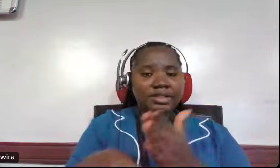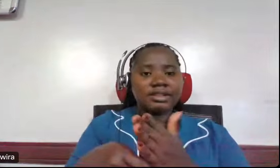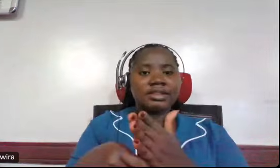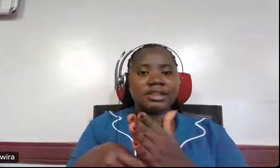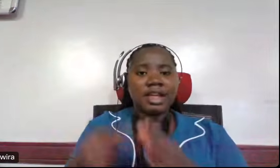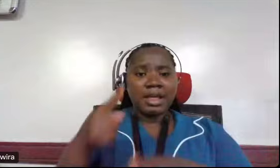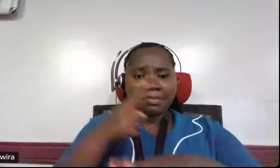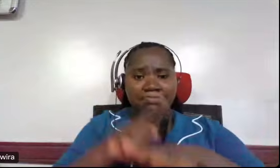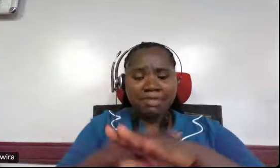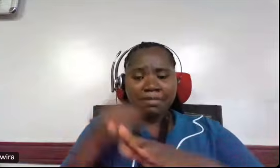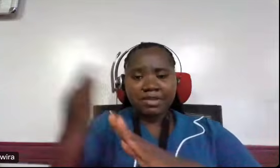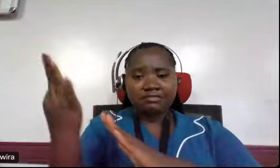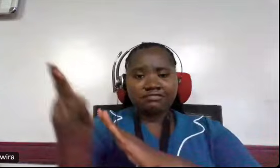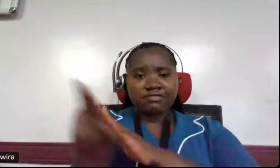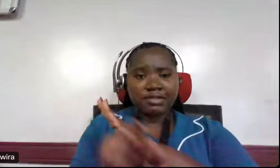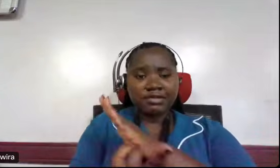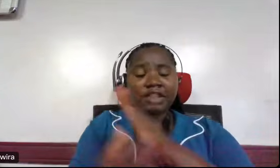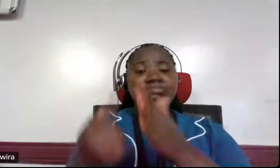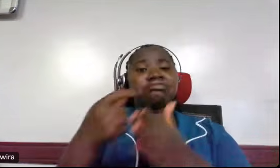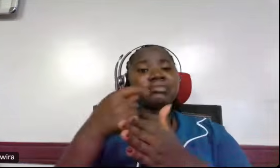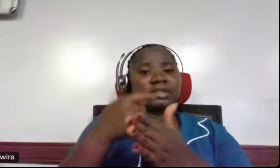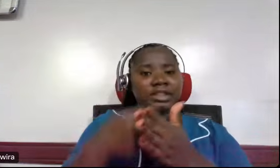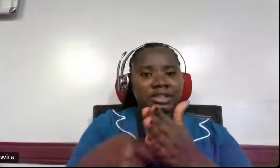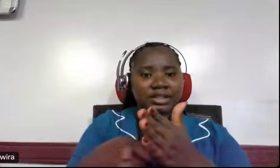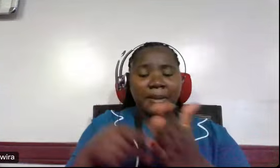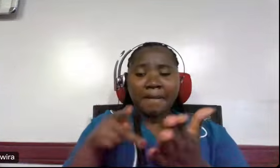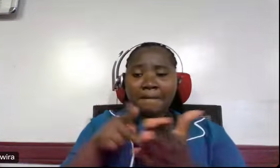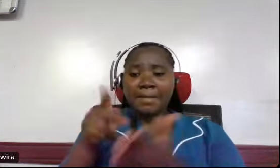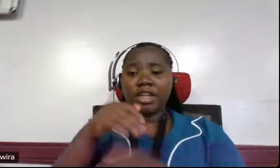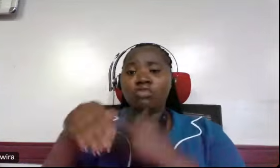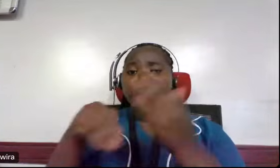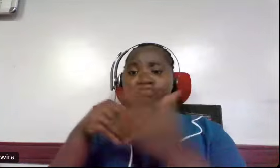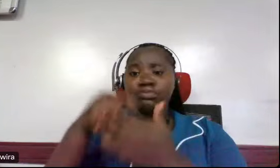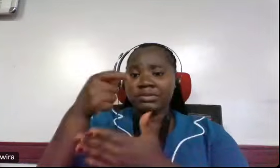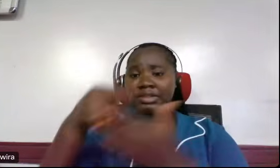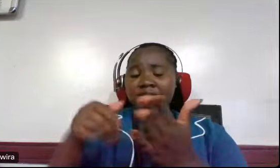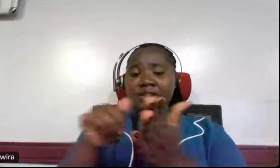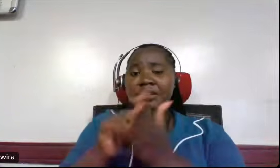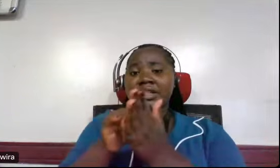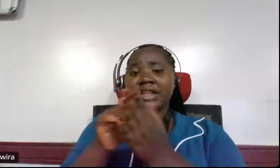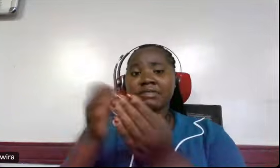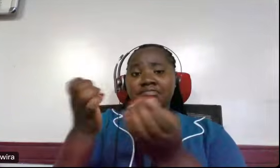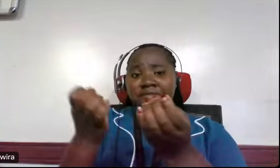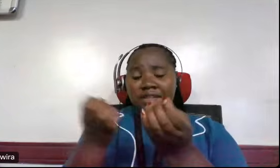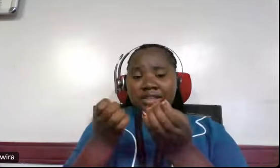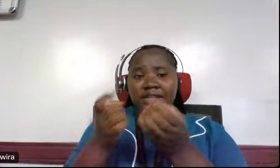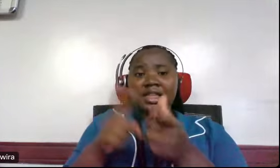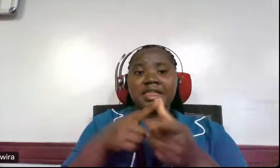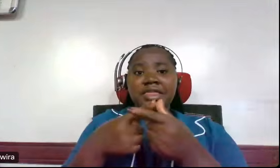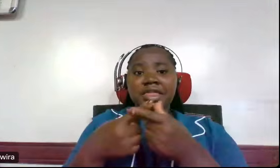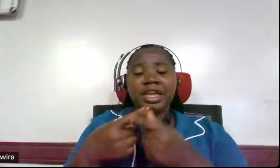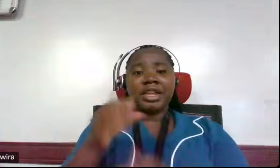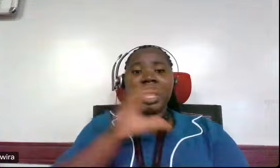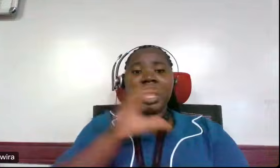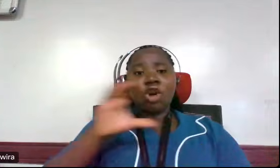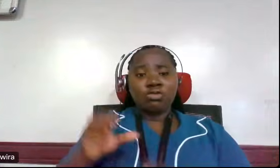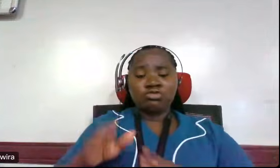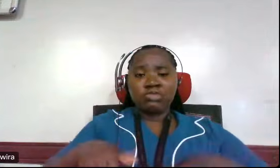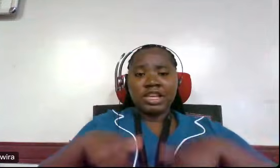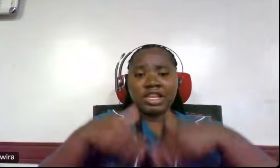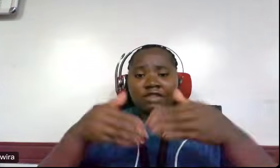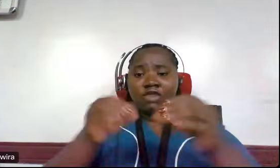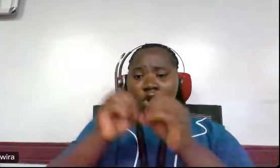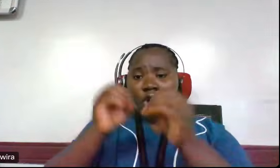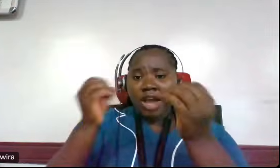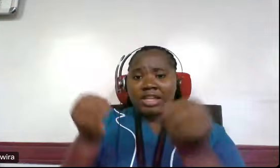it has filed all its return, paid all the taxes that are due, then the commissioner will provide the organization with